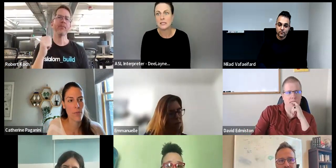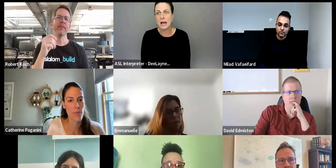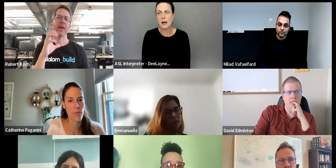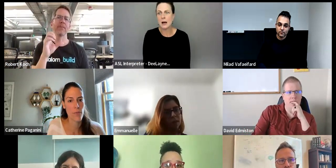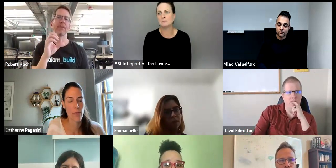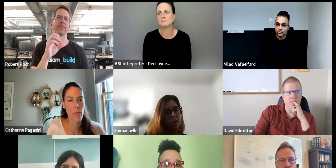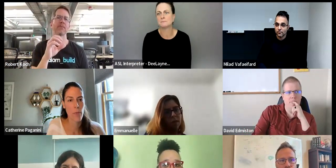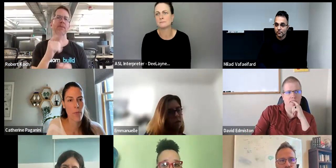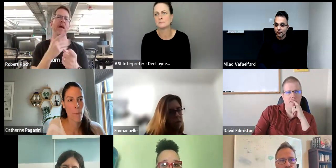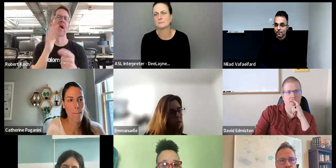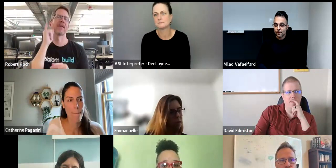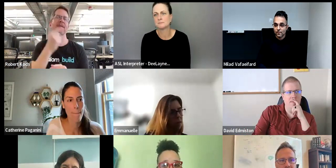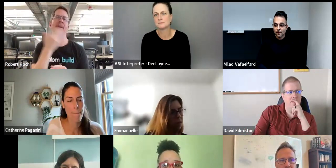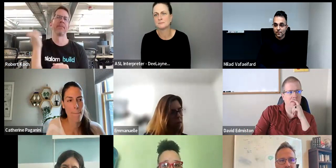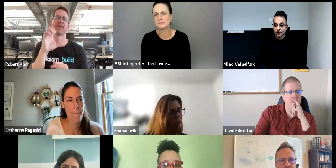Yeah,